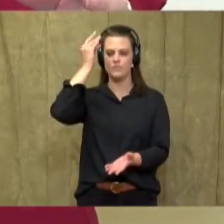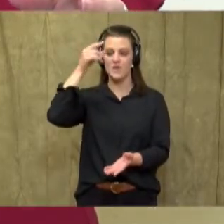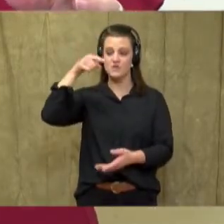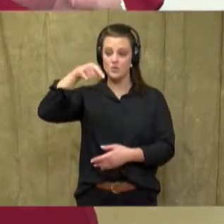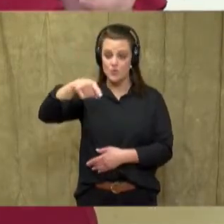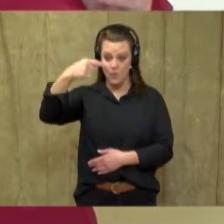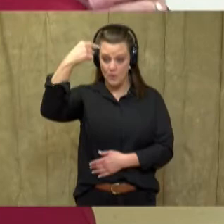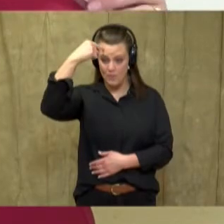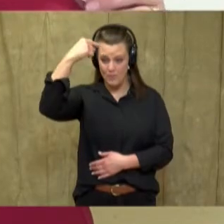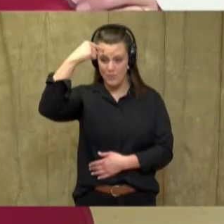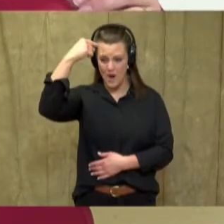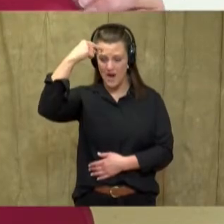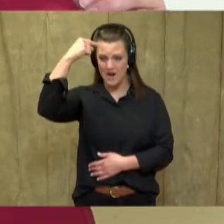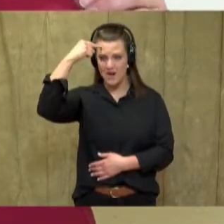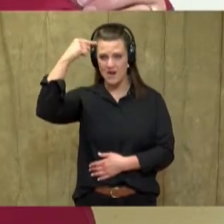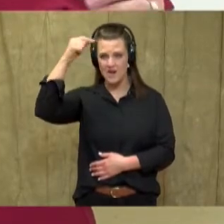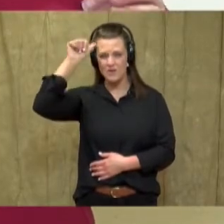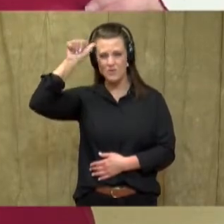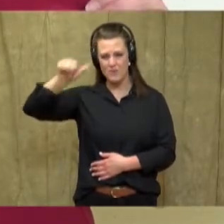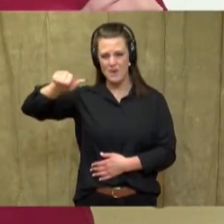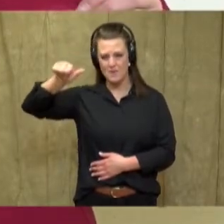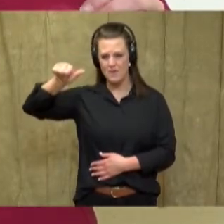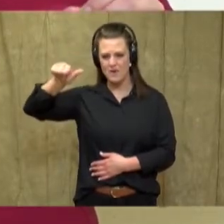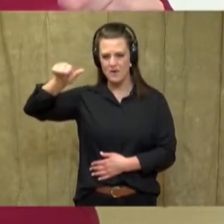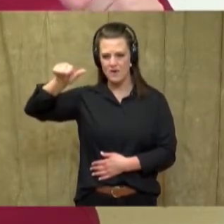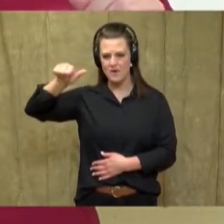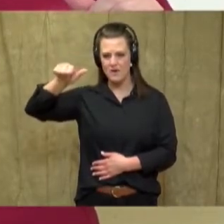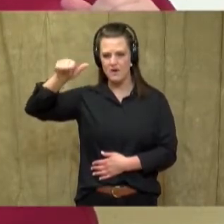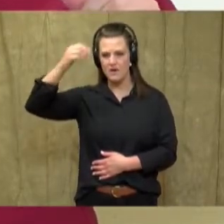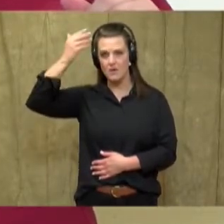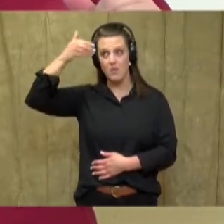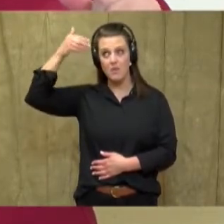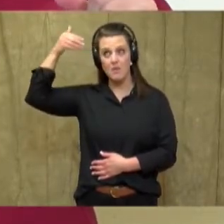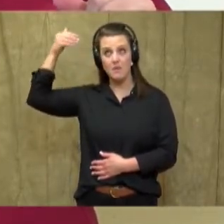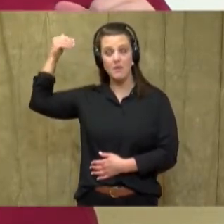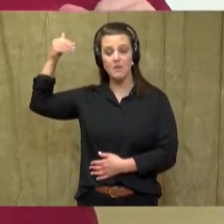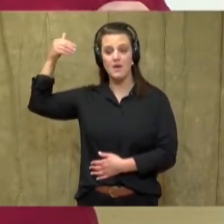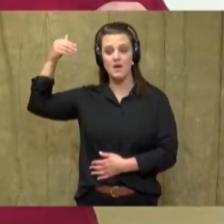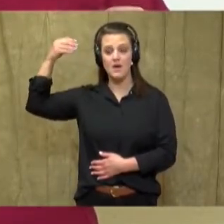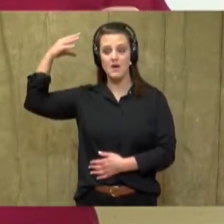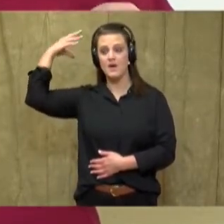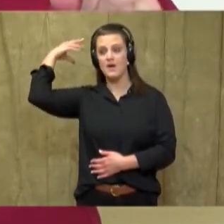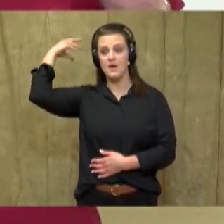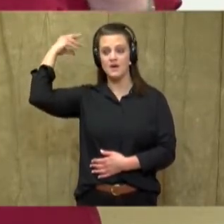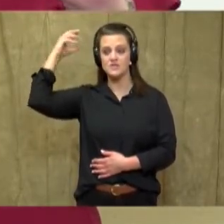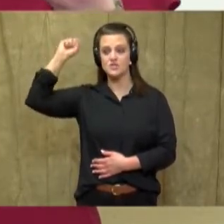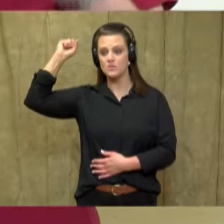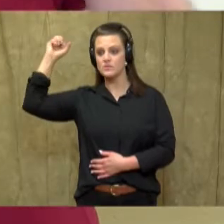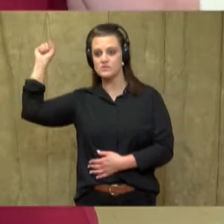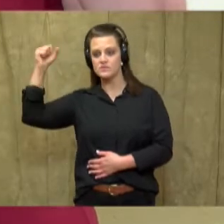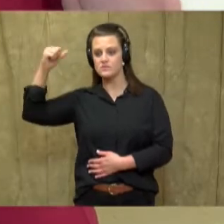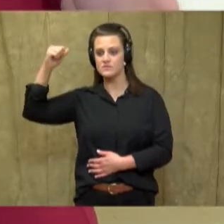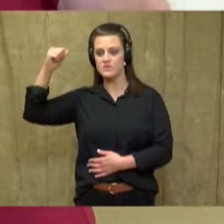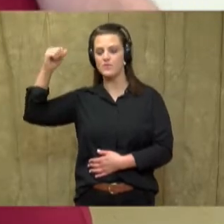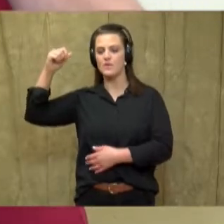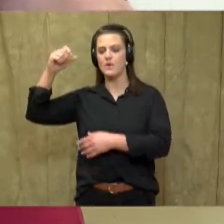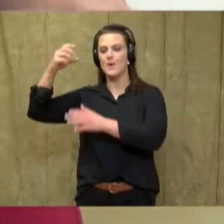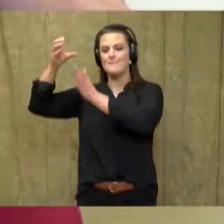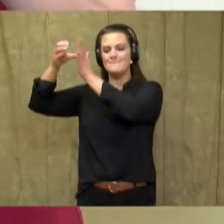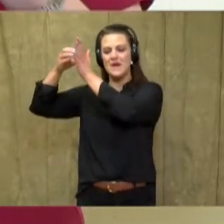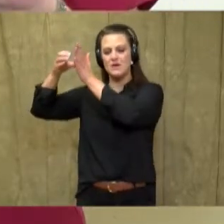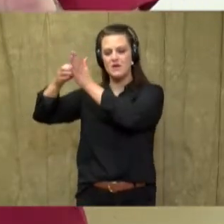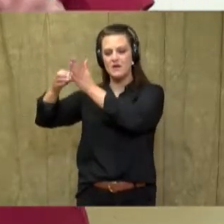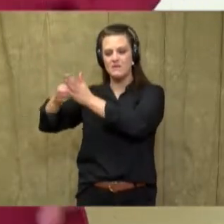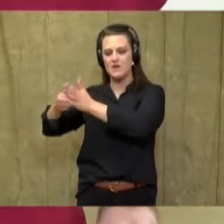brain has time to record into that file in your brain about what every paragraph